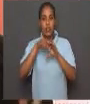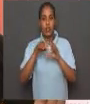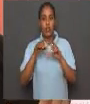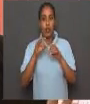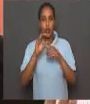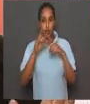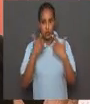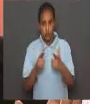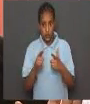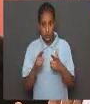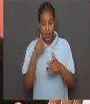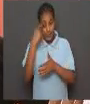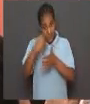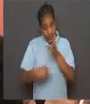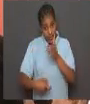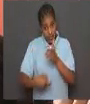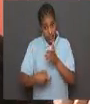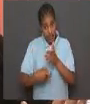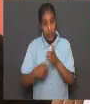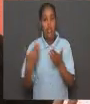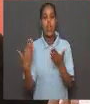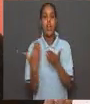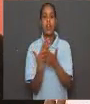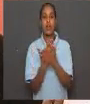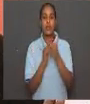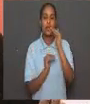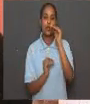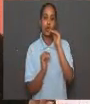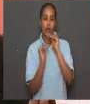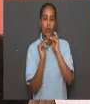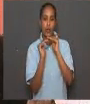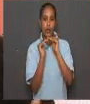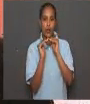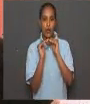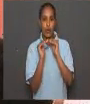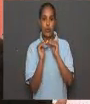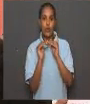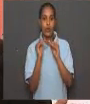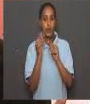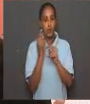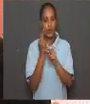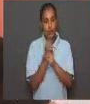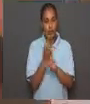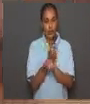conditions. As a result, a new equilibrium will be formed.